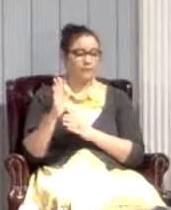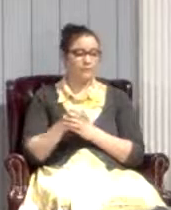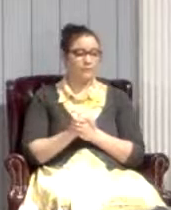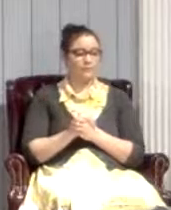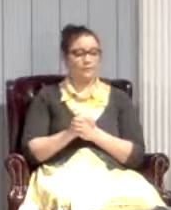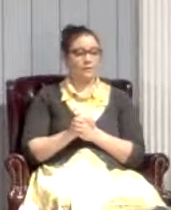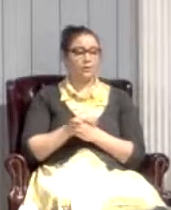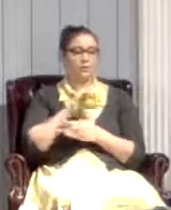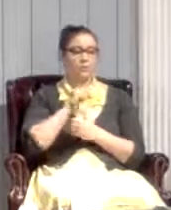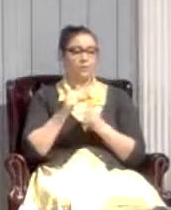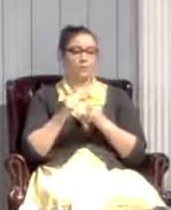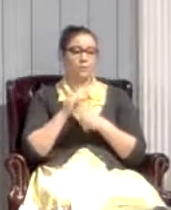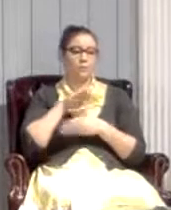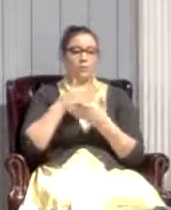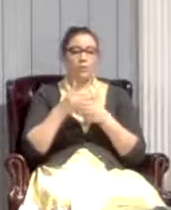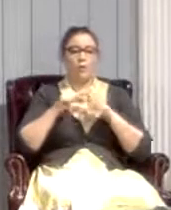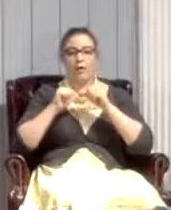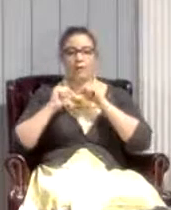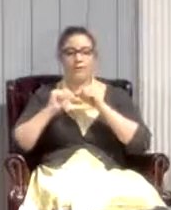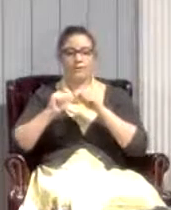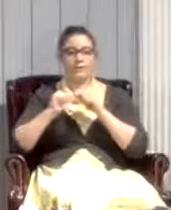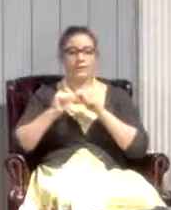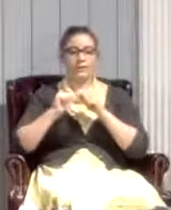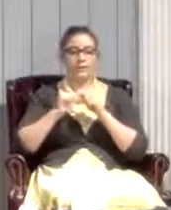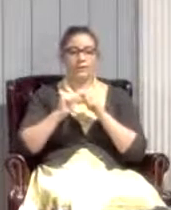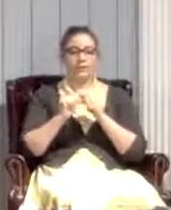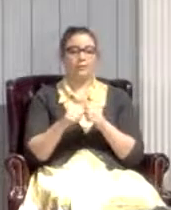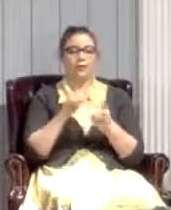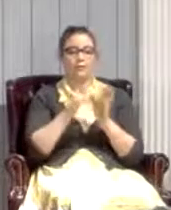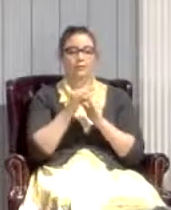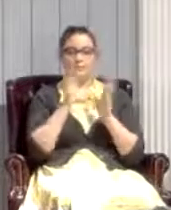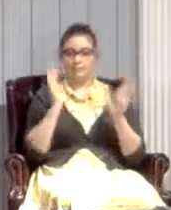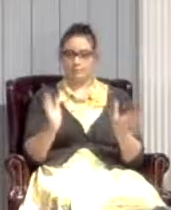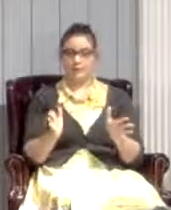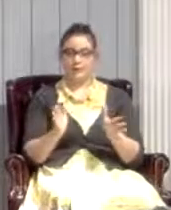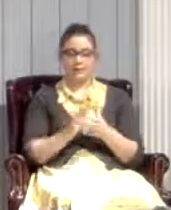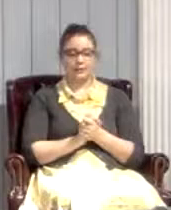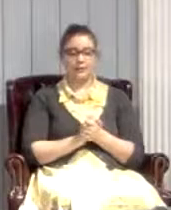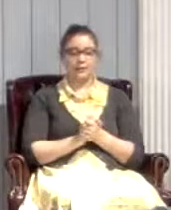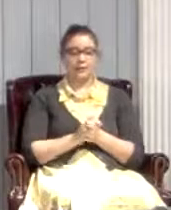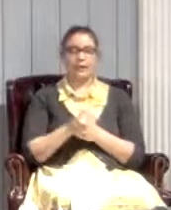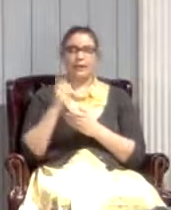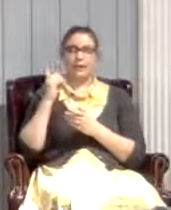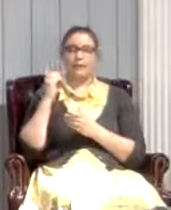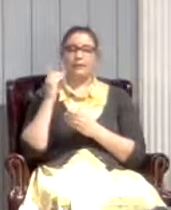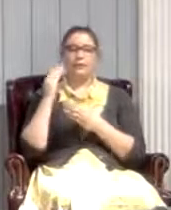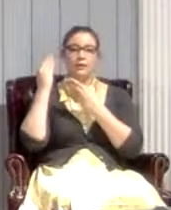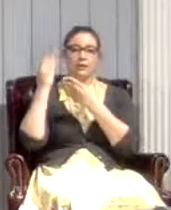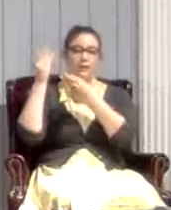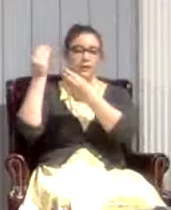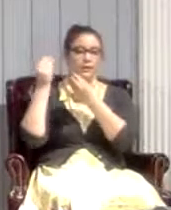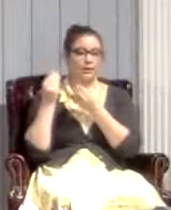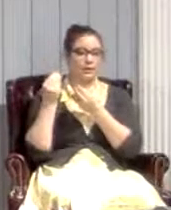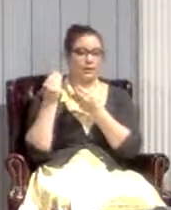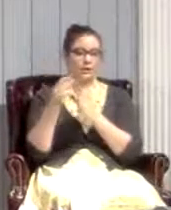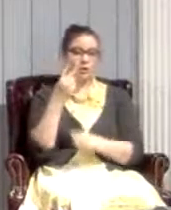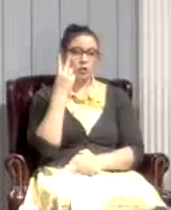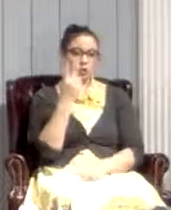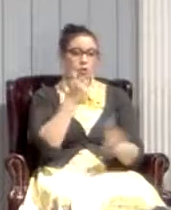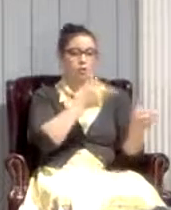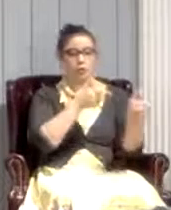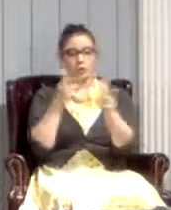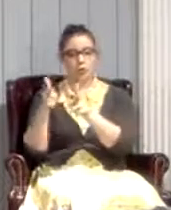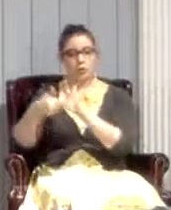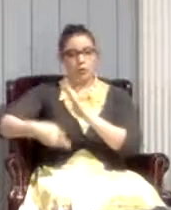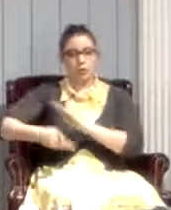with all perseverance and supplication for the saints. So he gives us two weapons. And I think it's interesting what the weapons are. The two weapons,